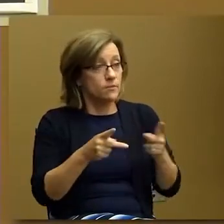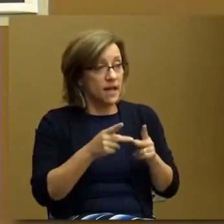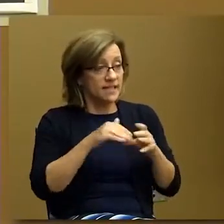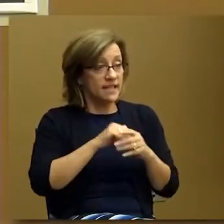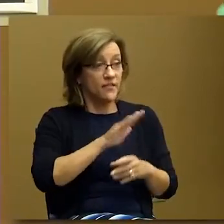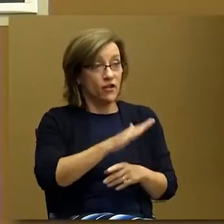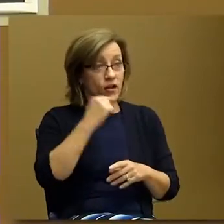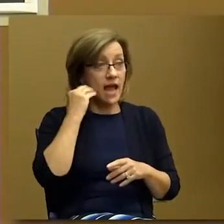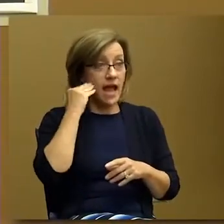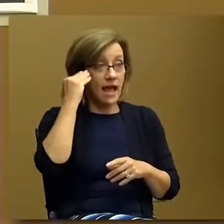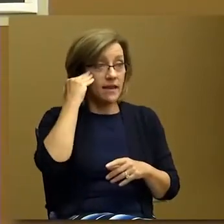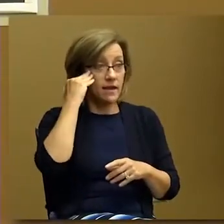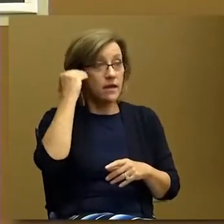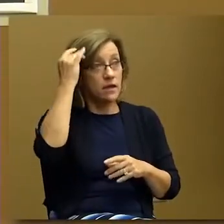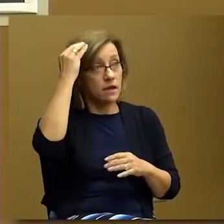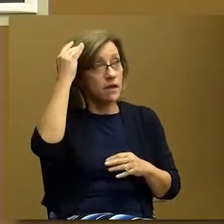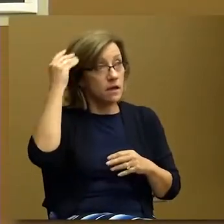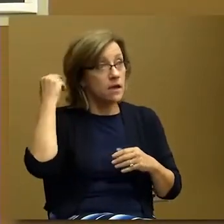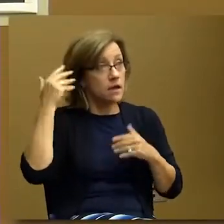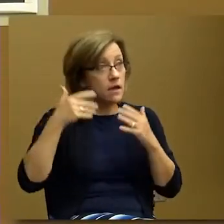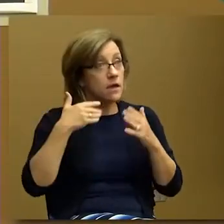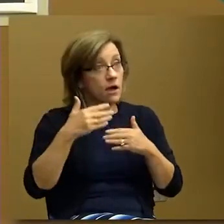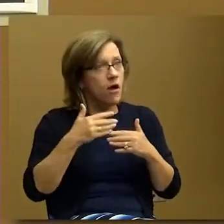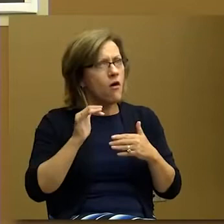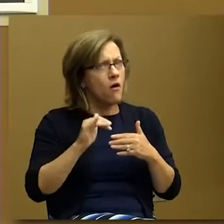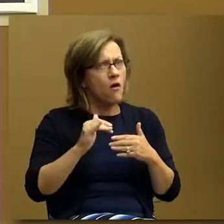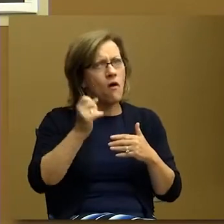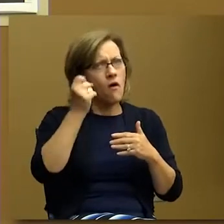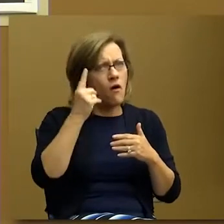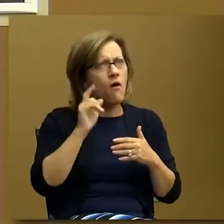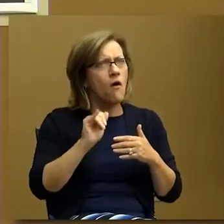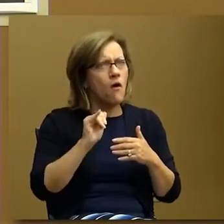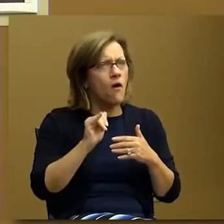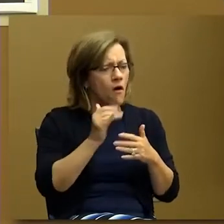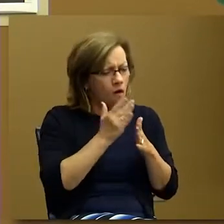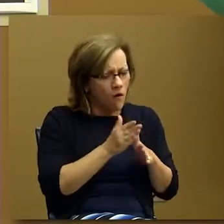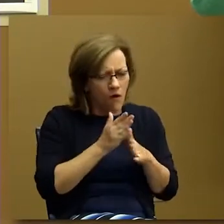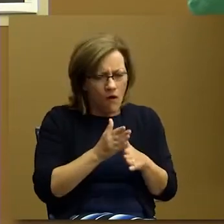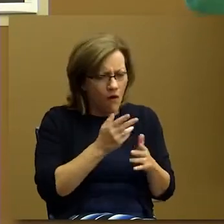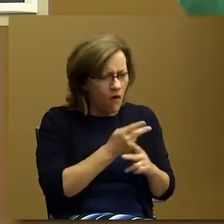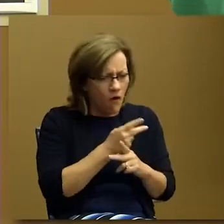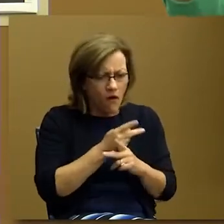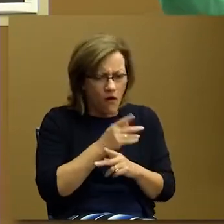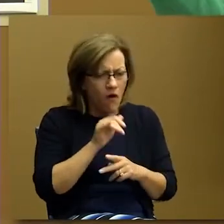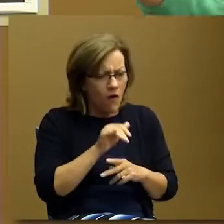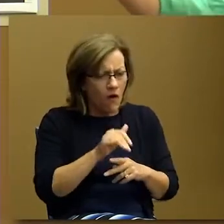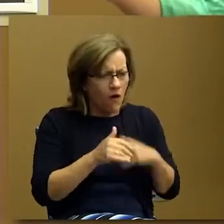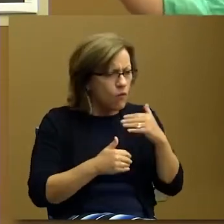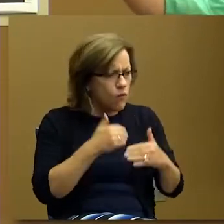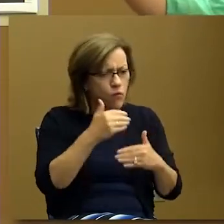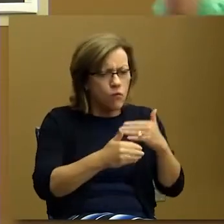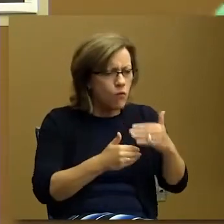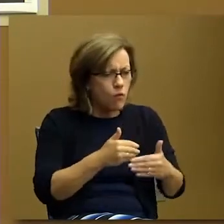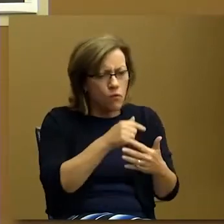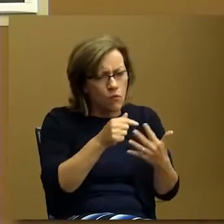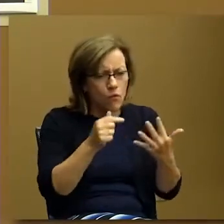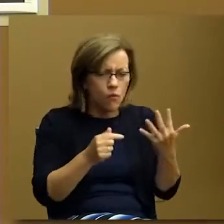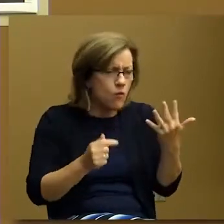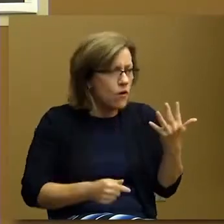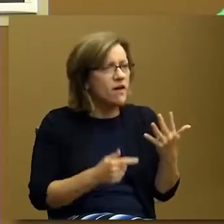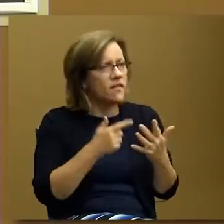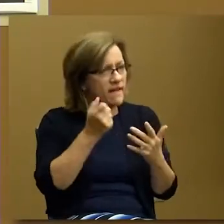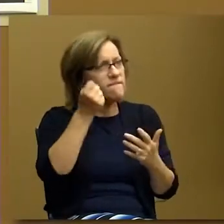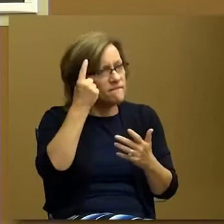head, that they can start sorting it out and start figuring out that pattern of how you do this, the